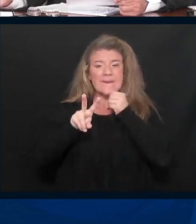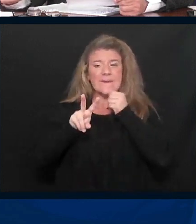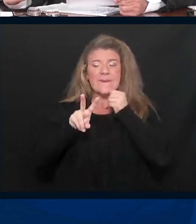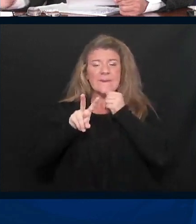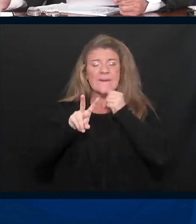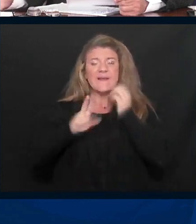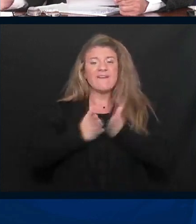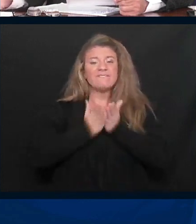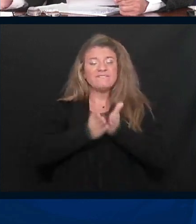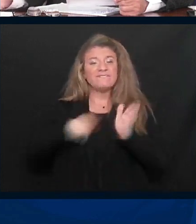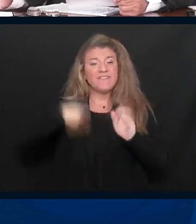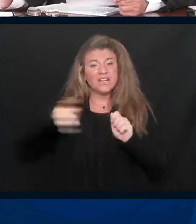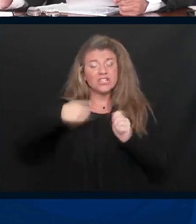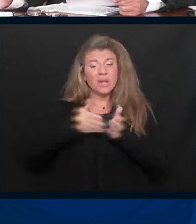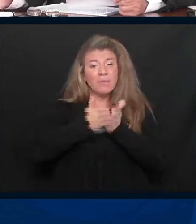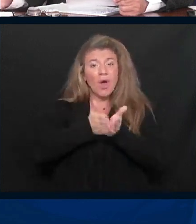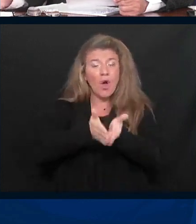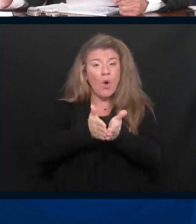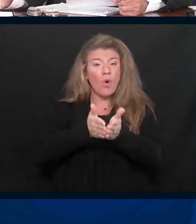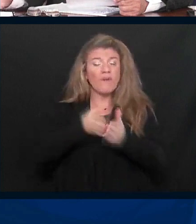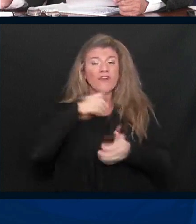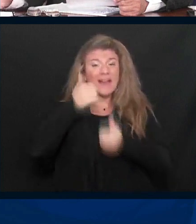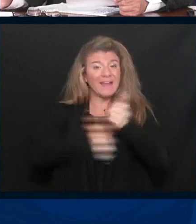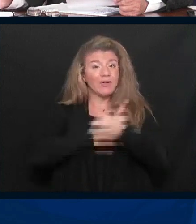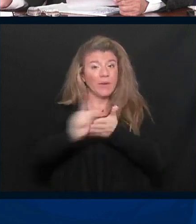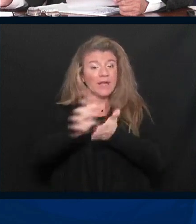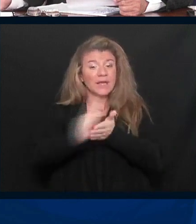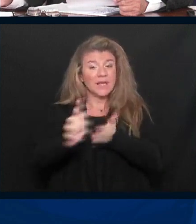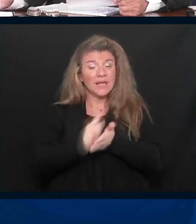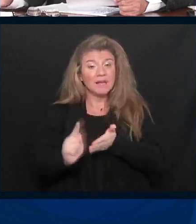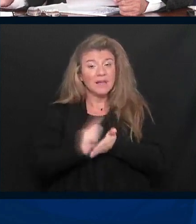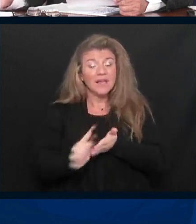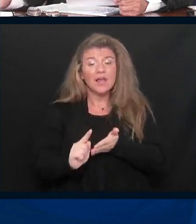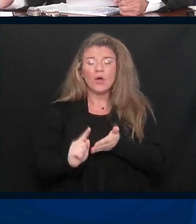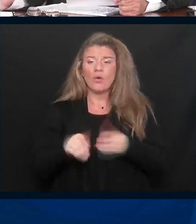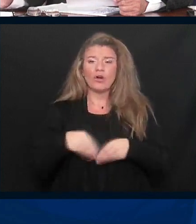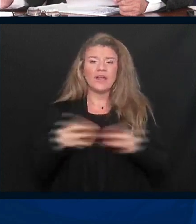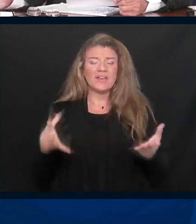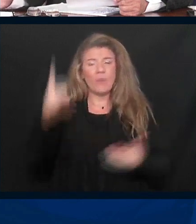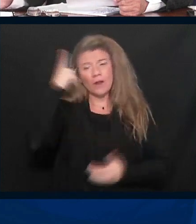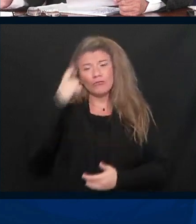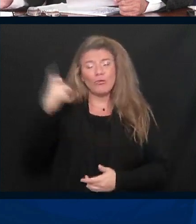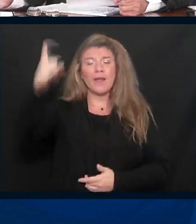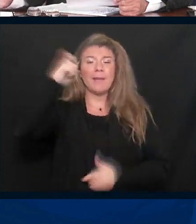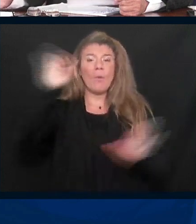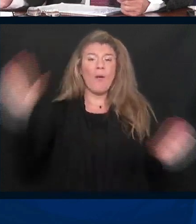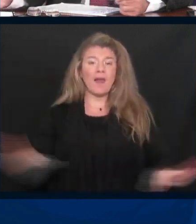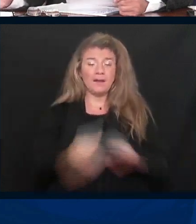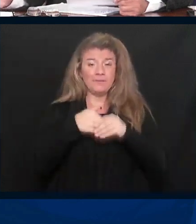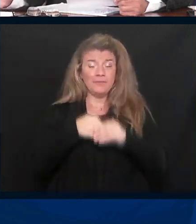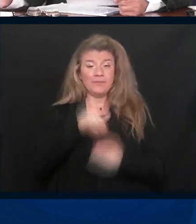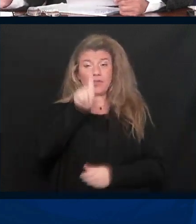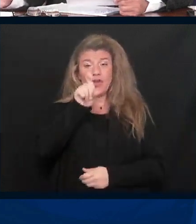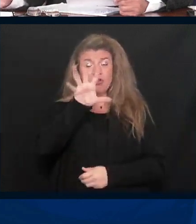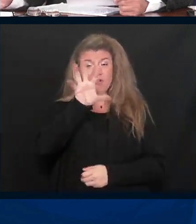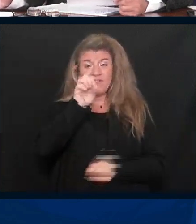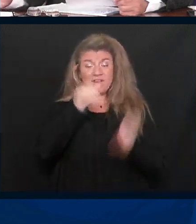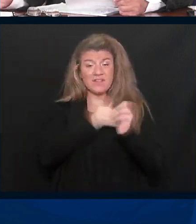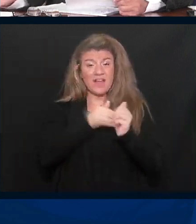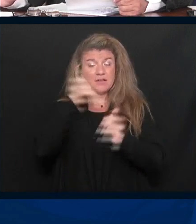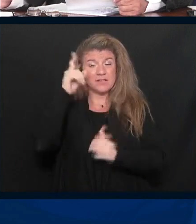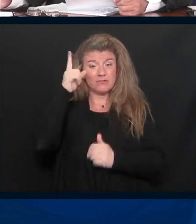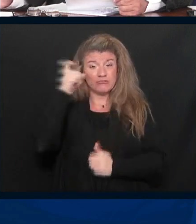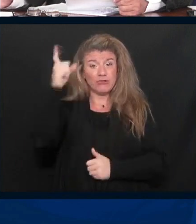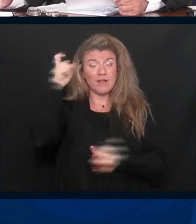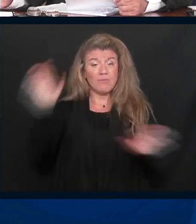fishing boat, for every week. We're going to give away a dream wedding. It's a $150,000 dream